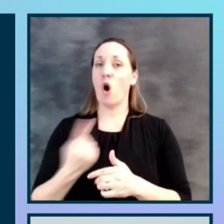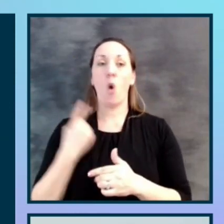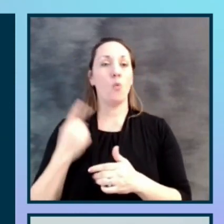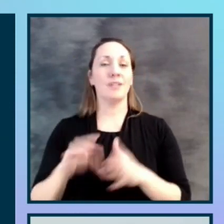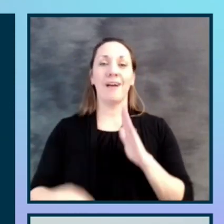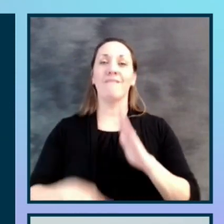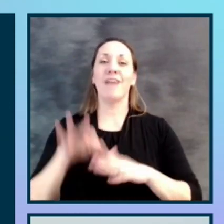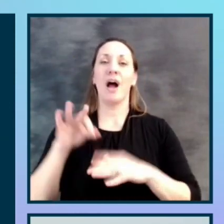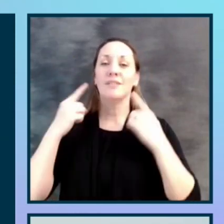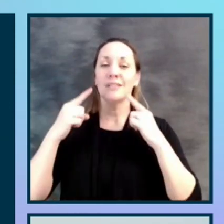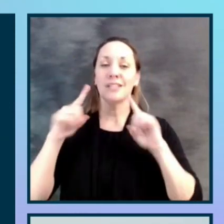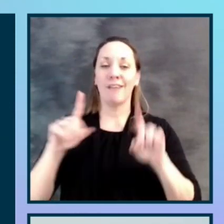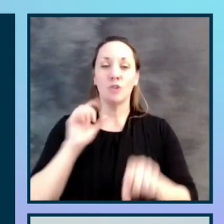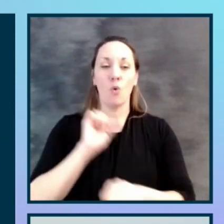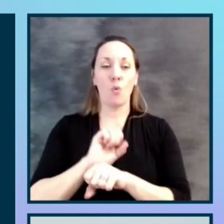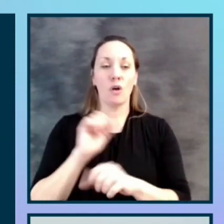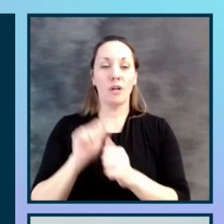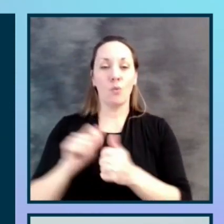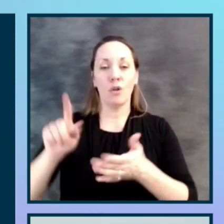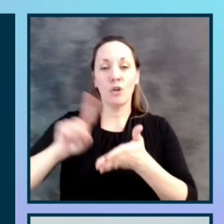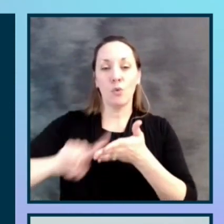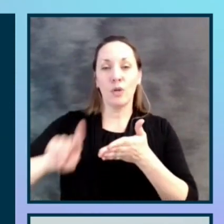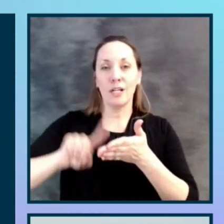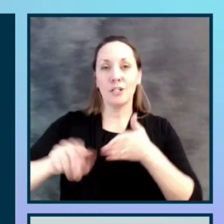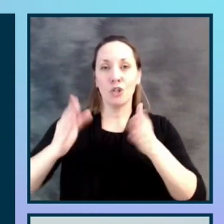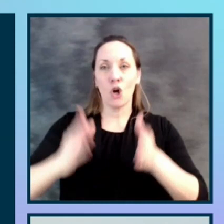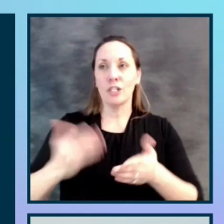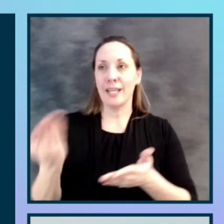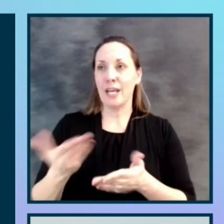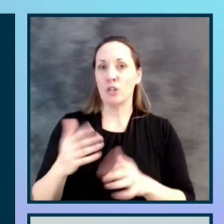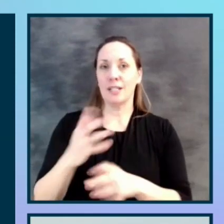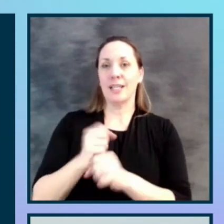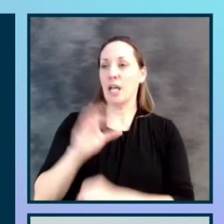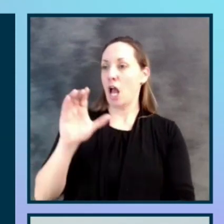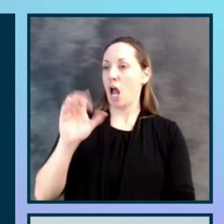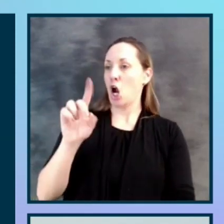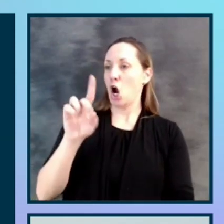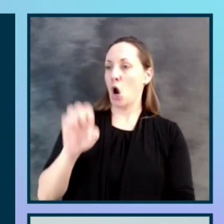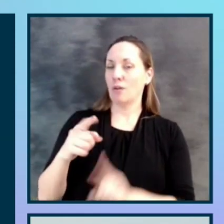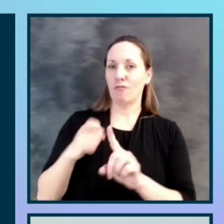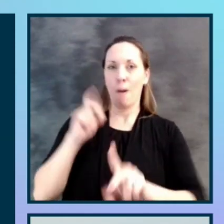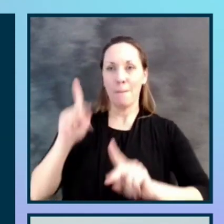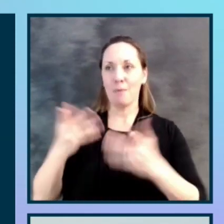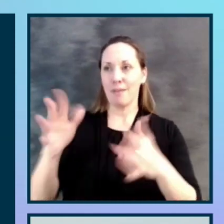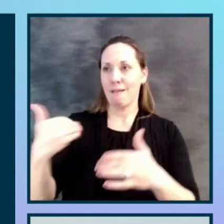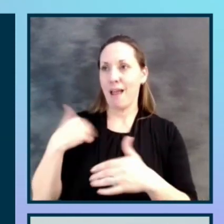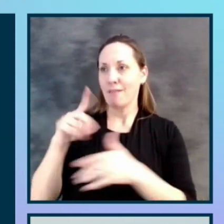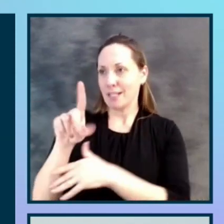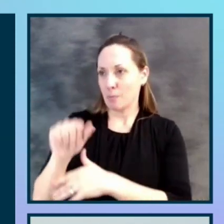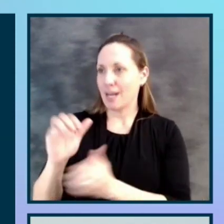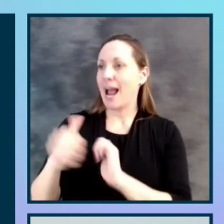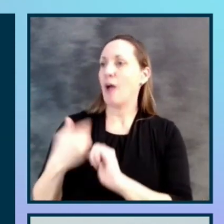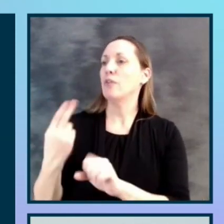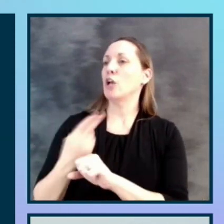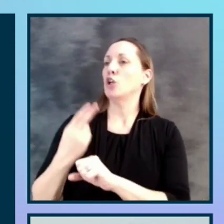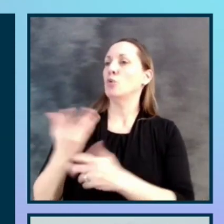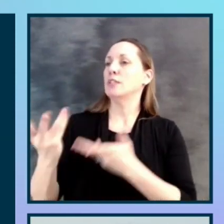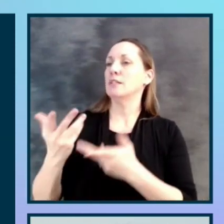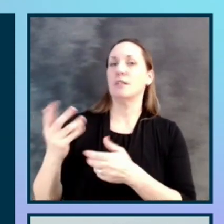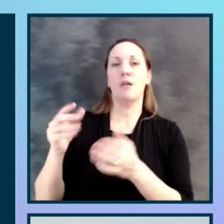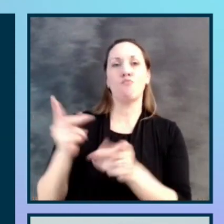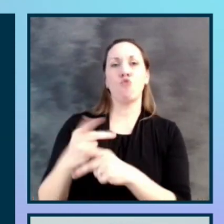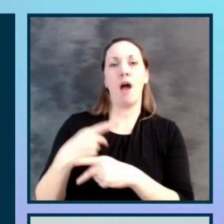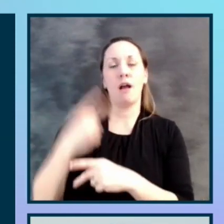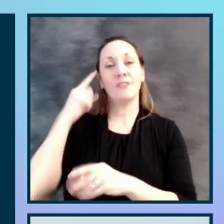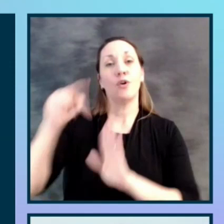working with a researcher here to get quotes from people with disabilities on how they use and interact with the product. For